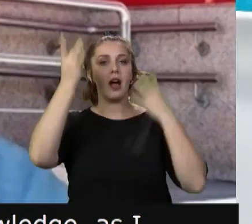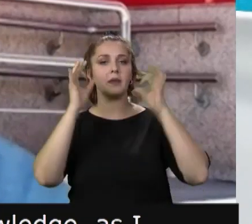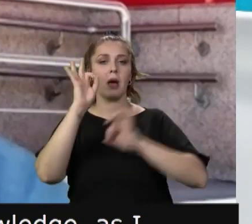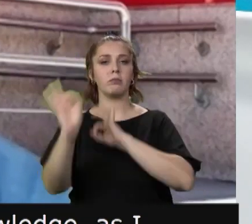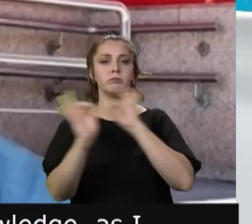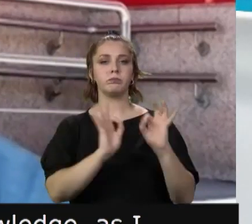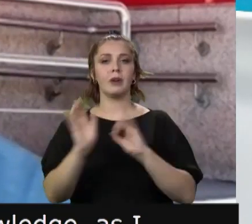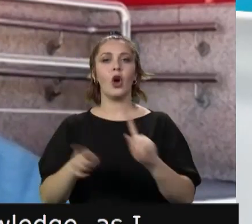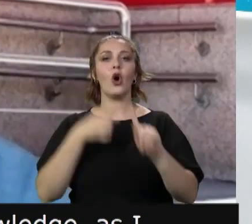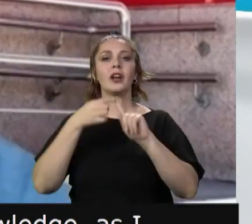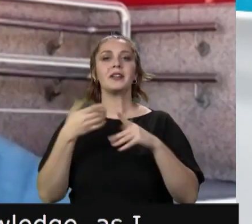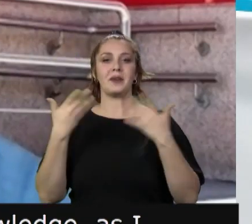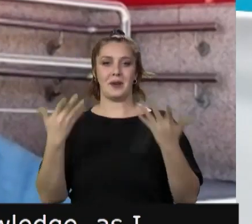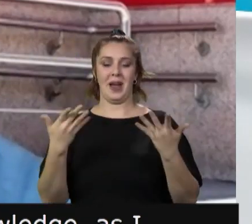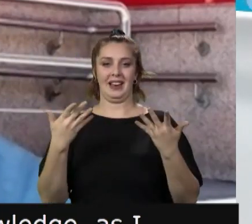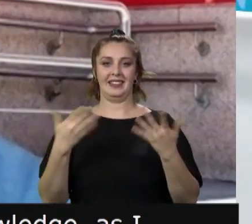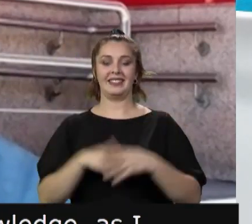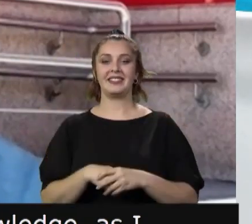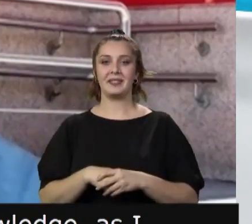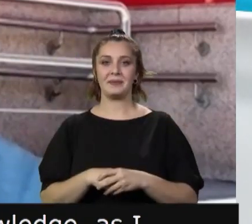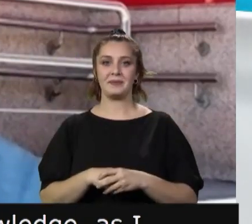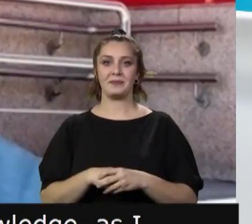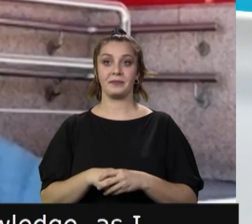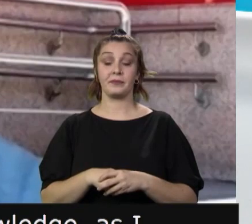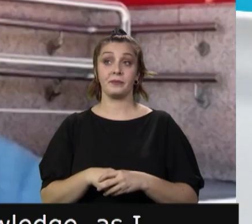We'll do a series of activities